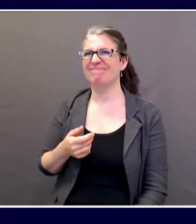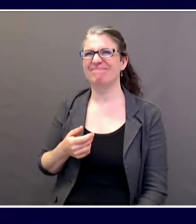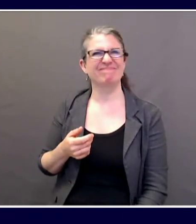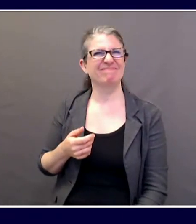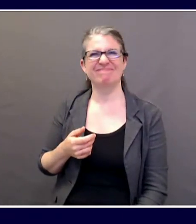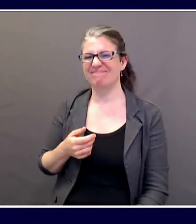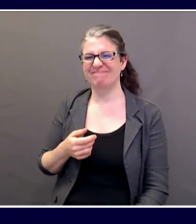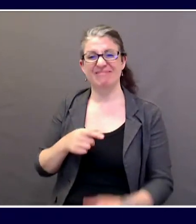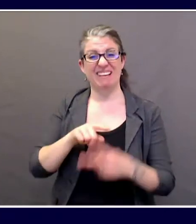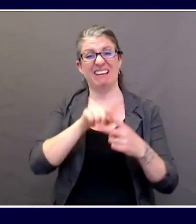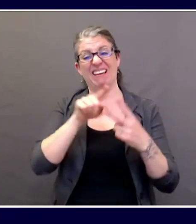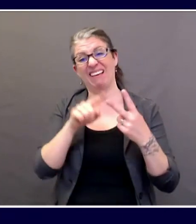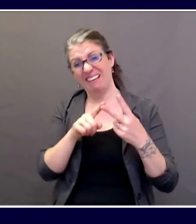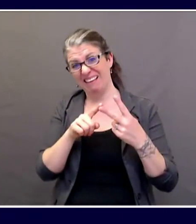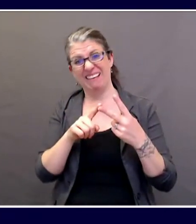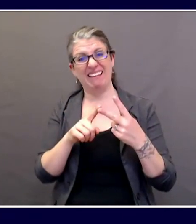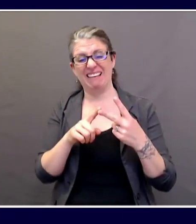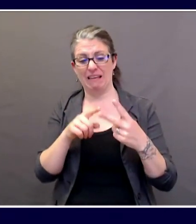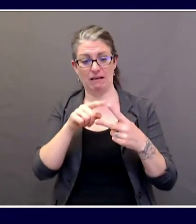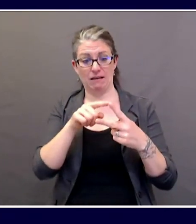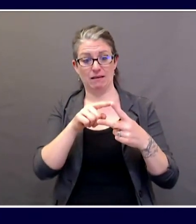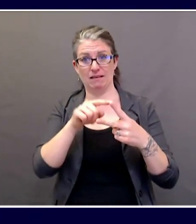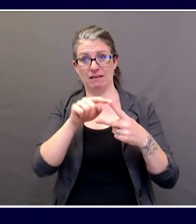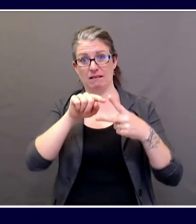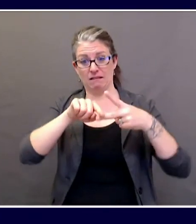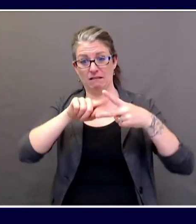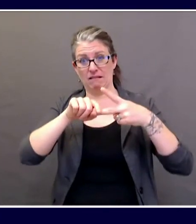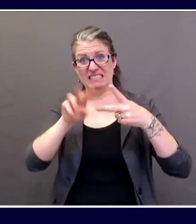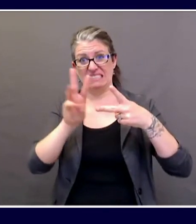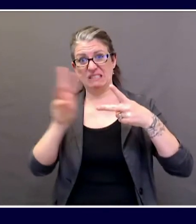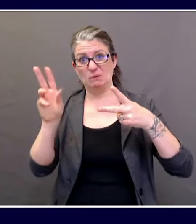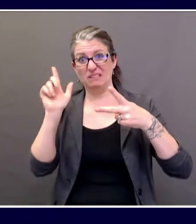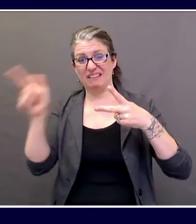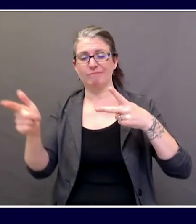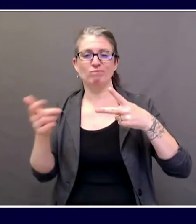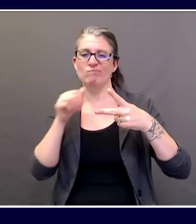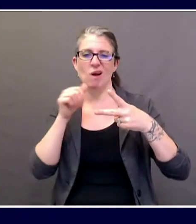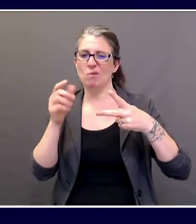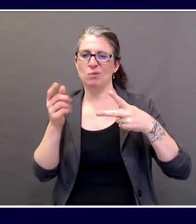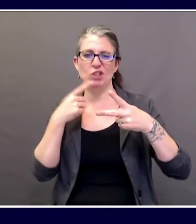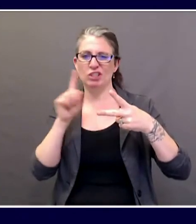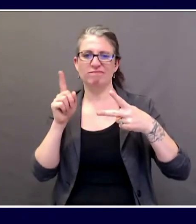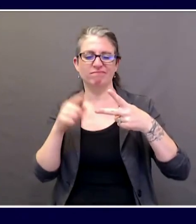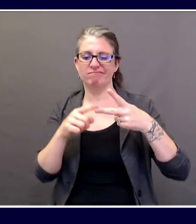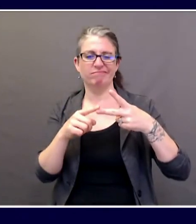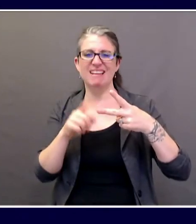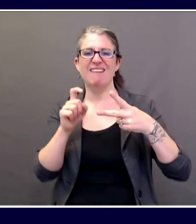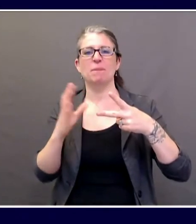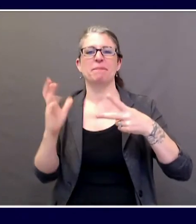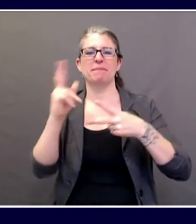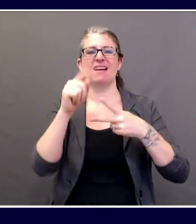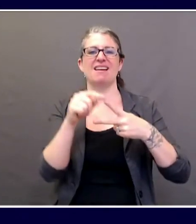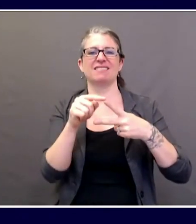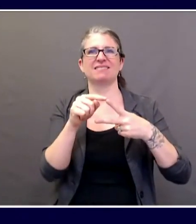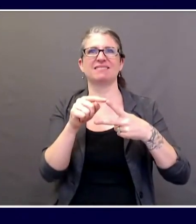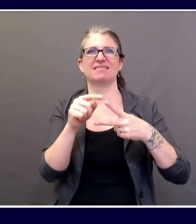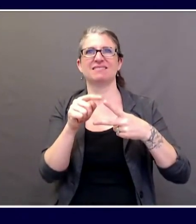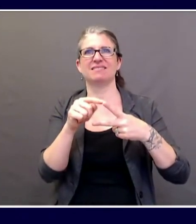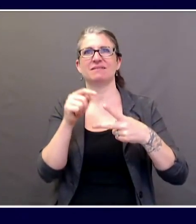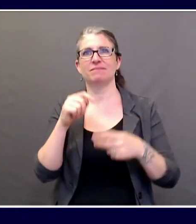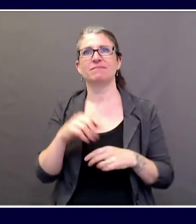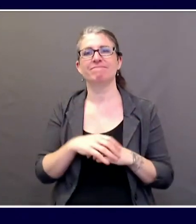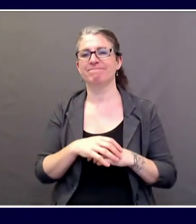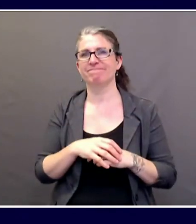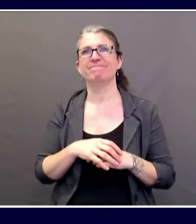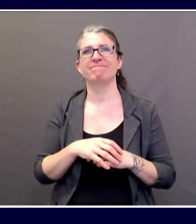it's ideally within the 42 days, you don't need to restart the series. After that 42-day window, the CDC hasn't